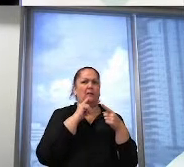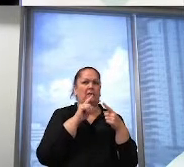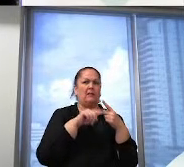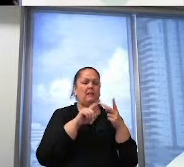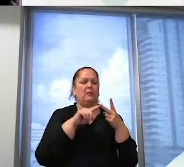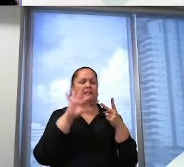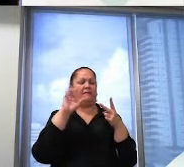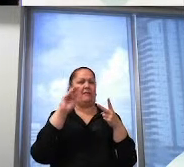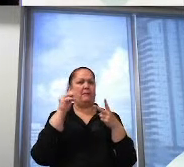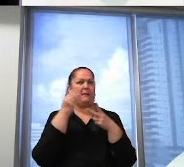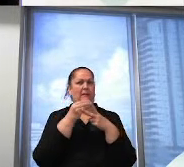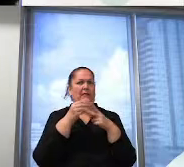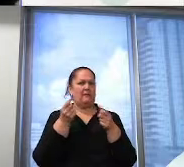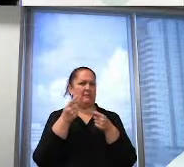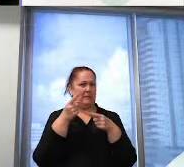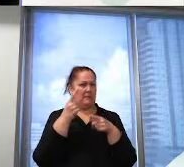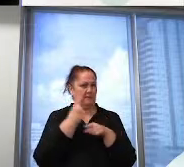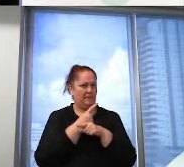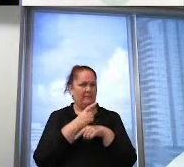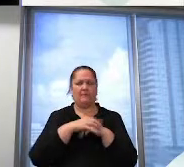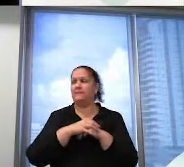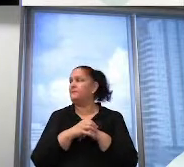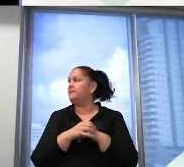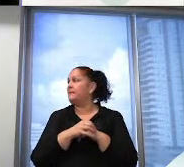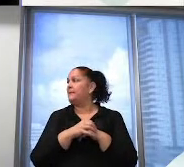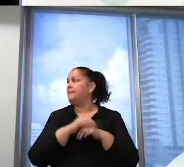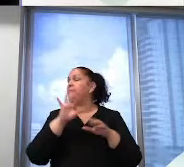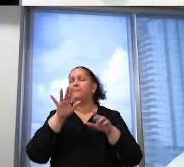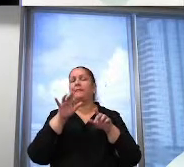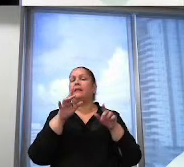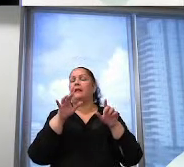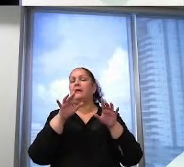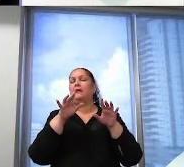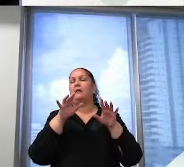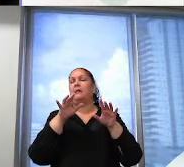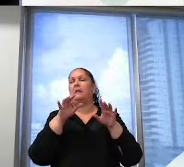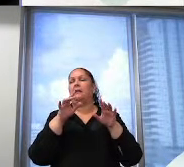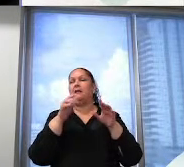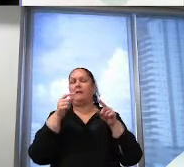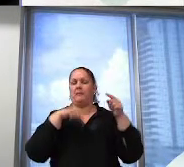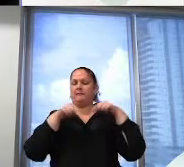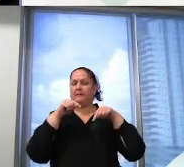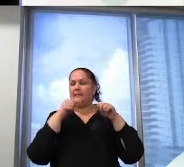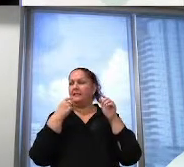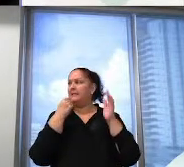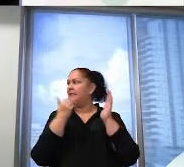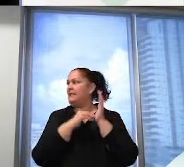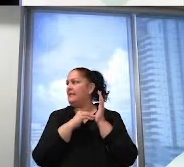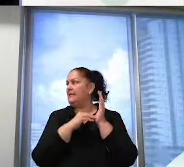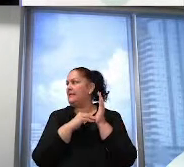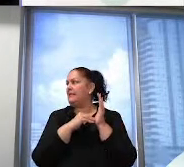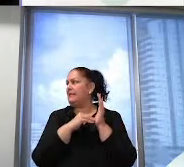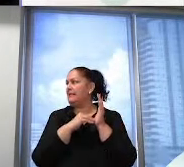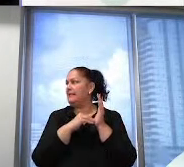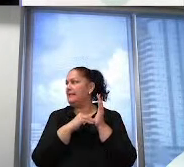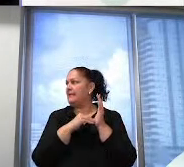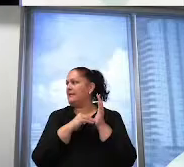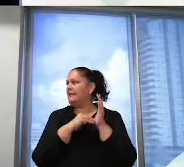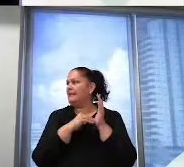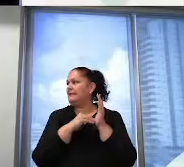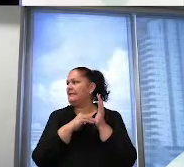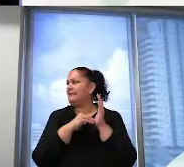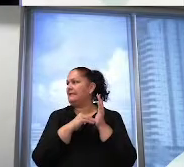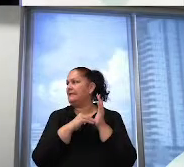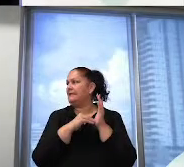other is FEMA because it's capital expenditure. Is that roughly correct? Let me restate it back in the way it is